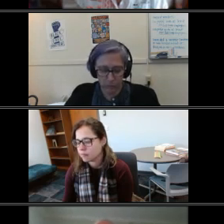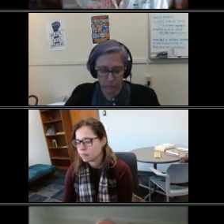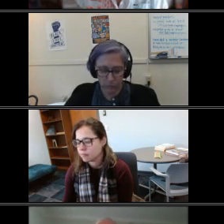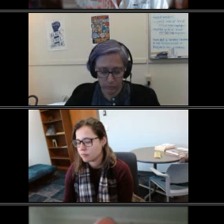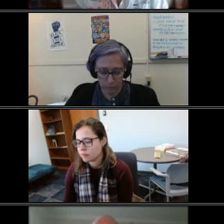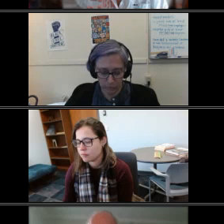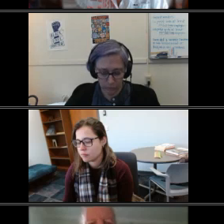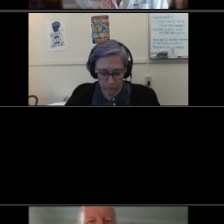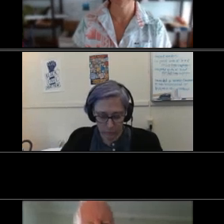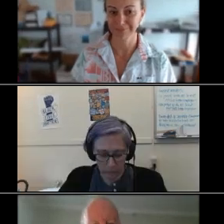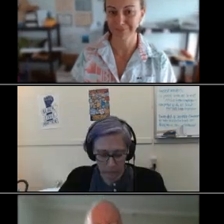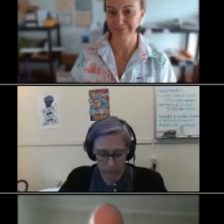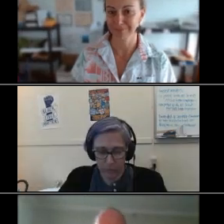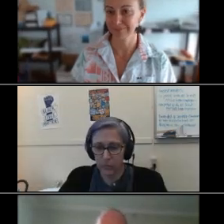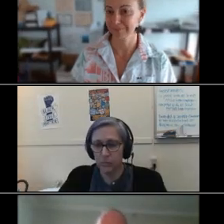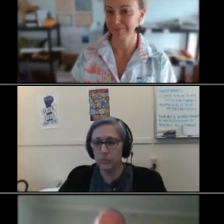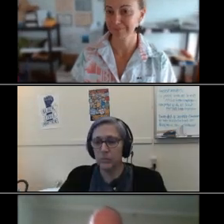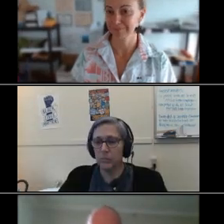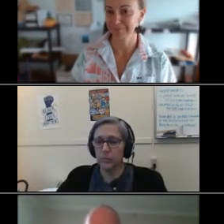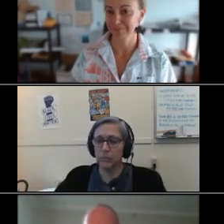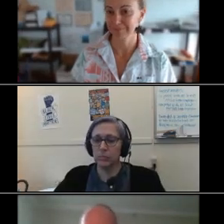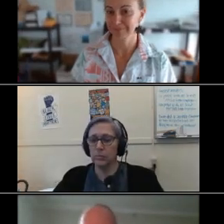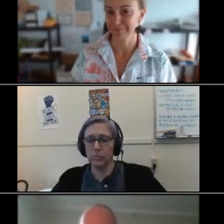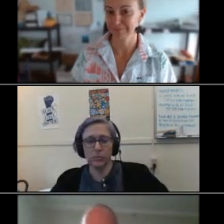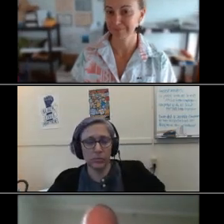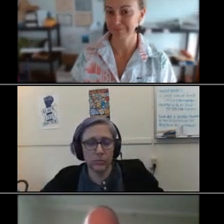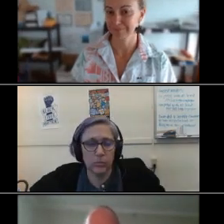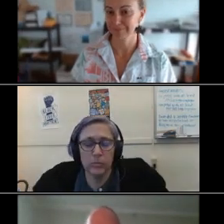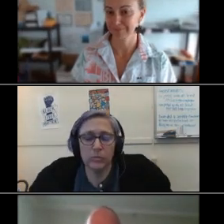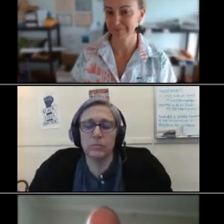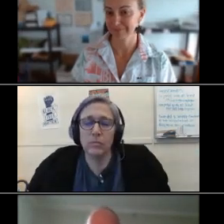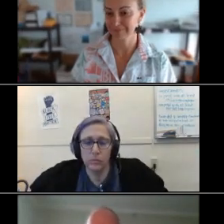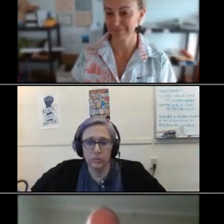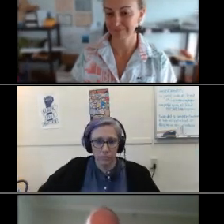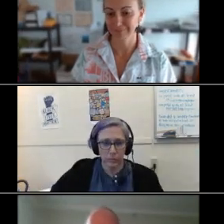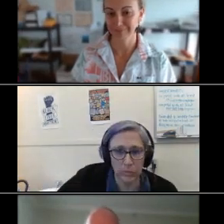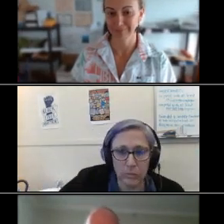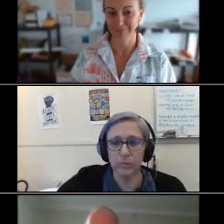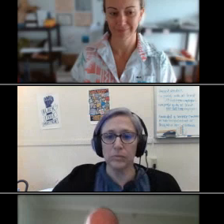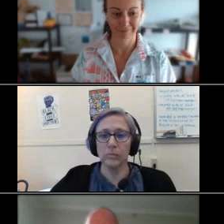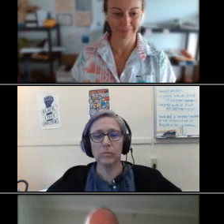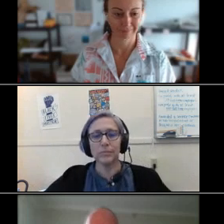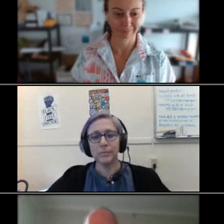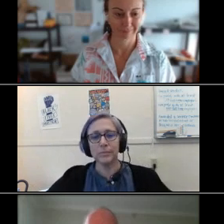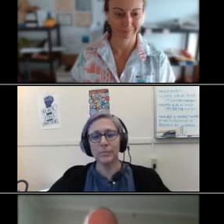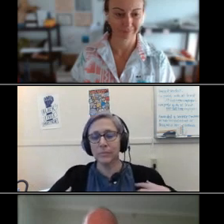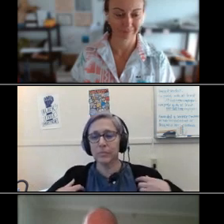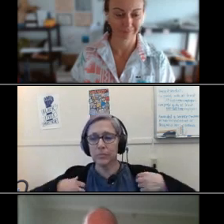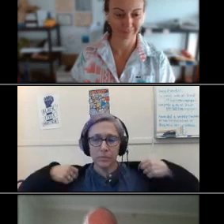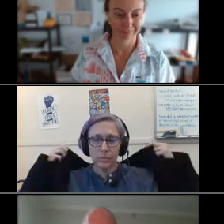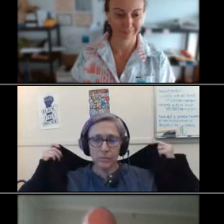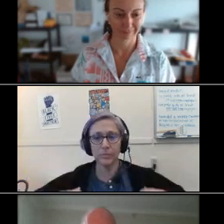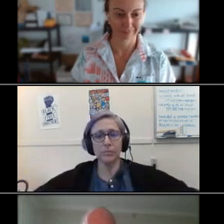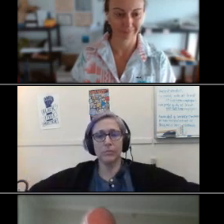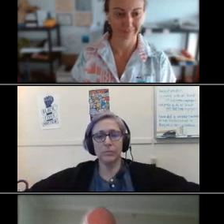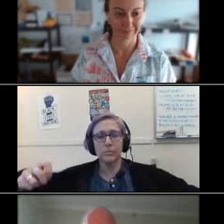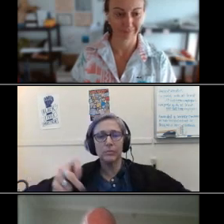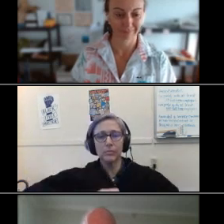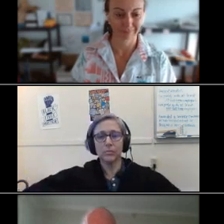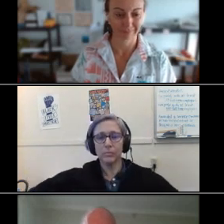these dates that go back a while. Rick served as Vice President then of Research at Oregon State University